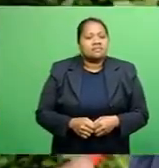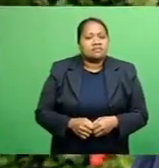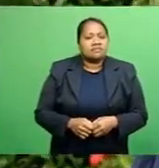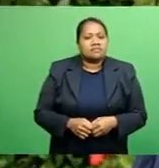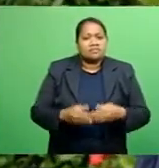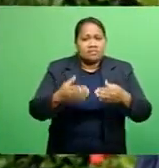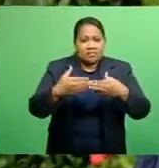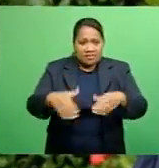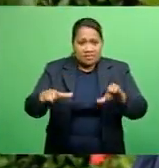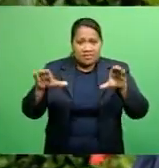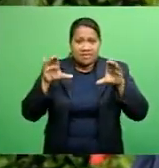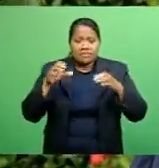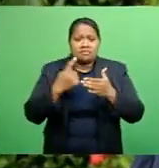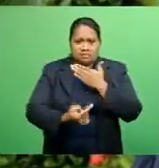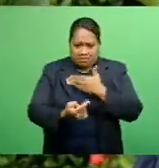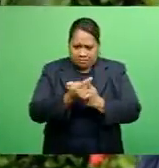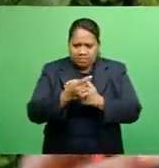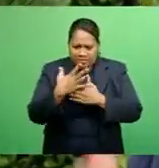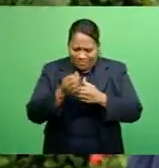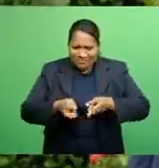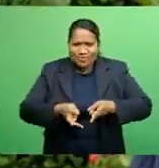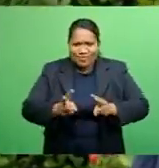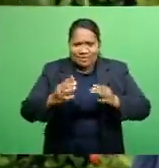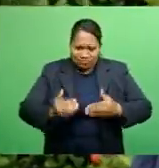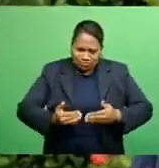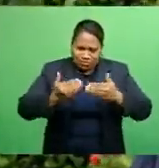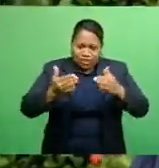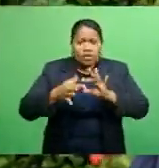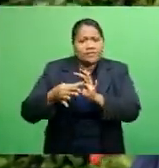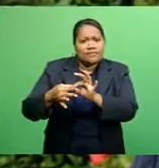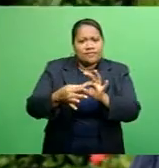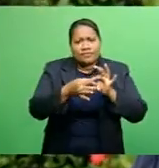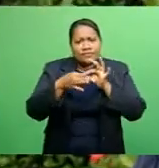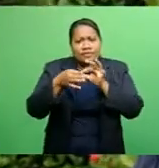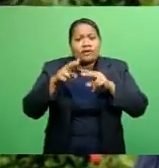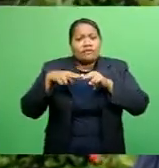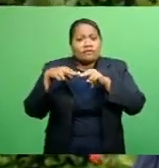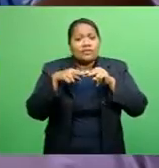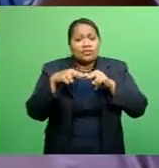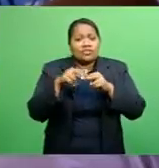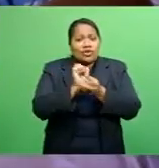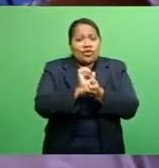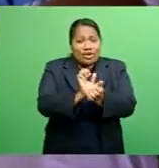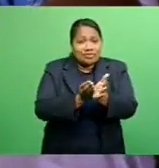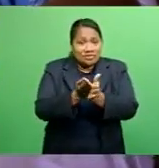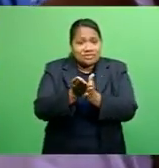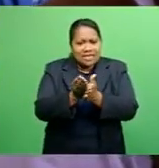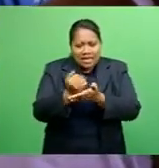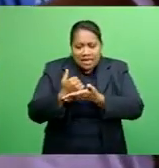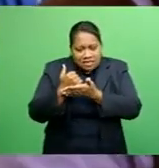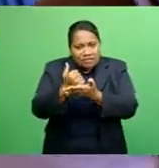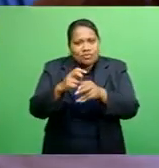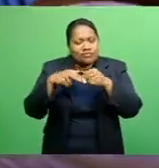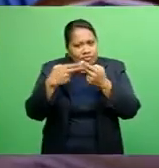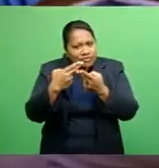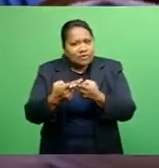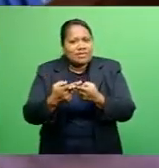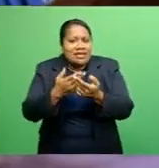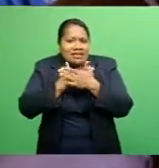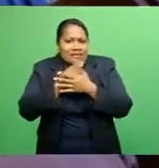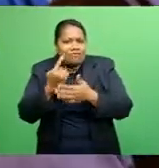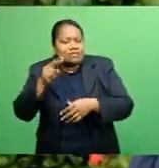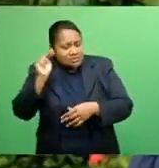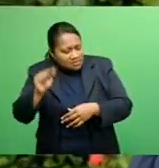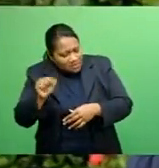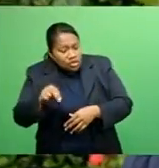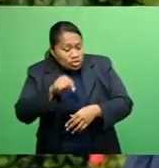has established ways forward together with the Fiji Correction Service, and this needs support from families and loved ones to help these former